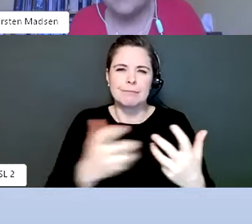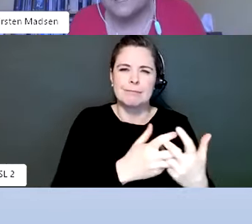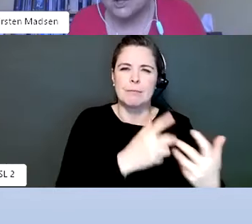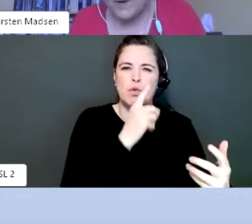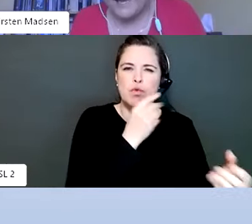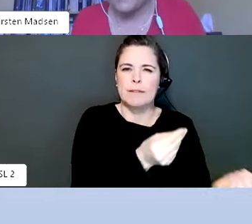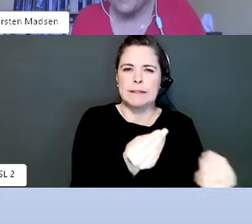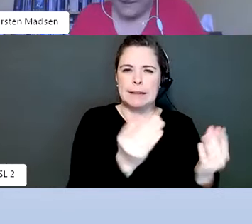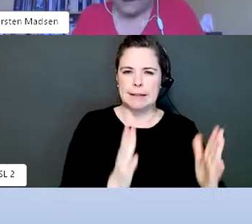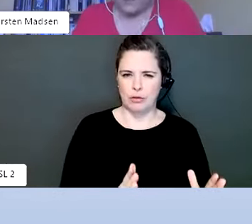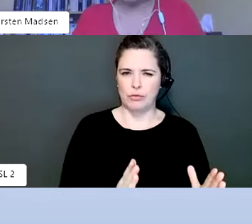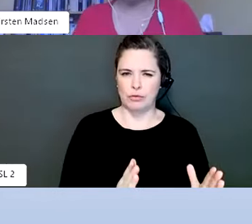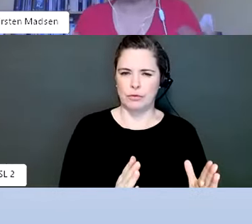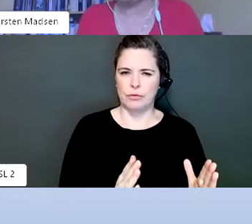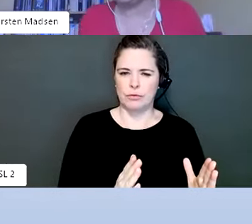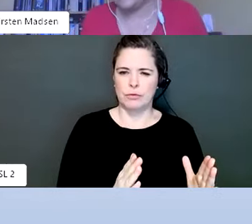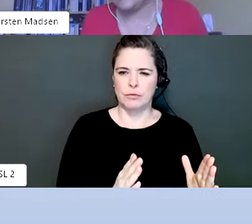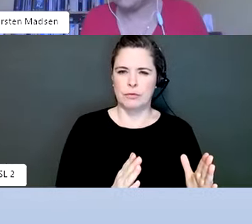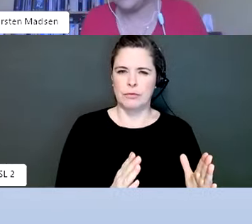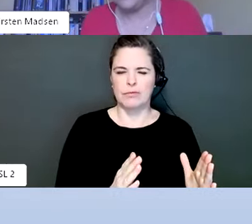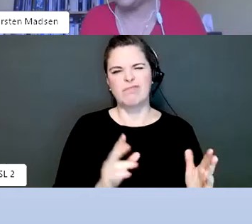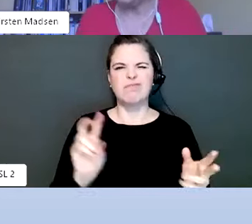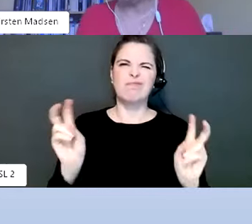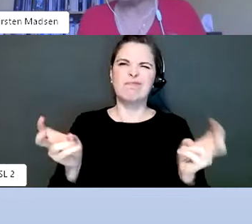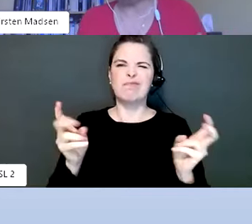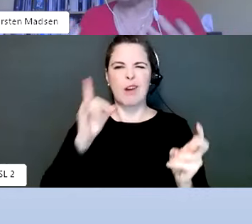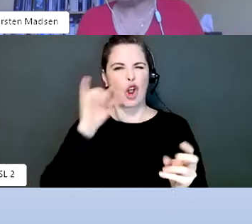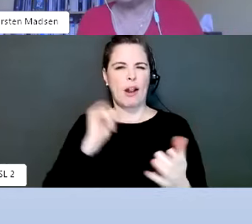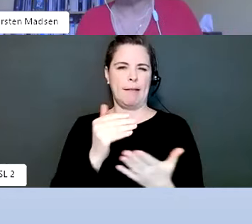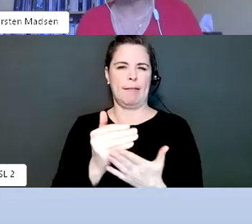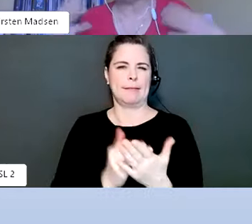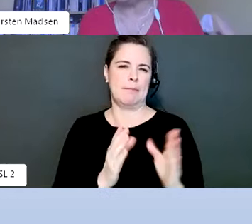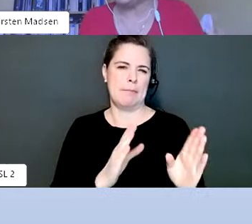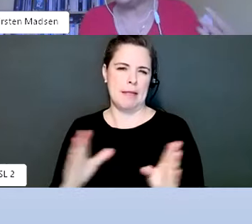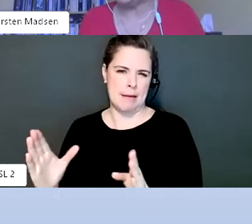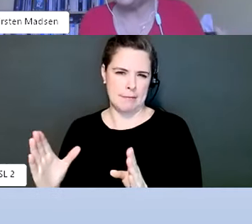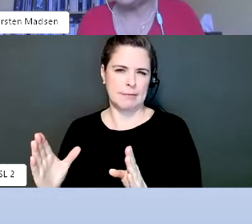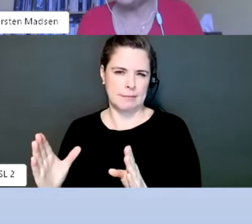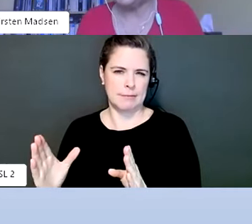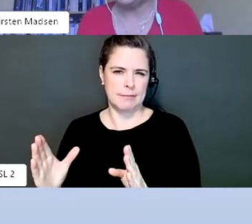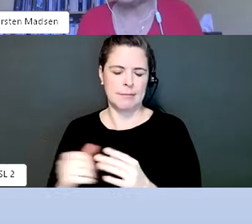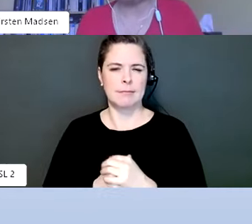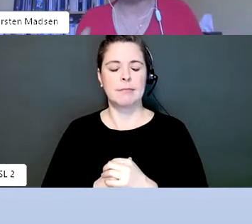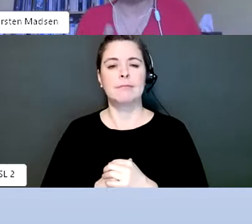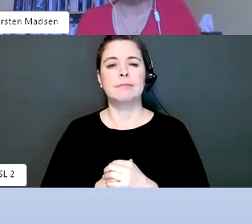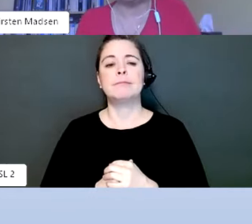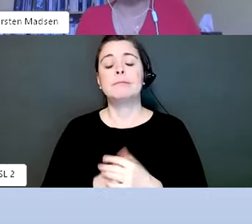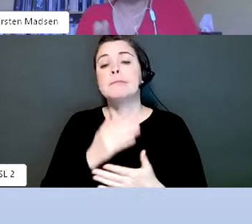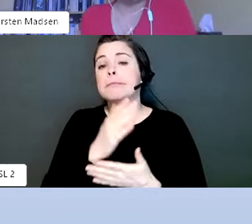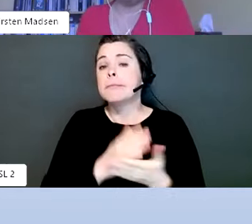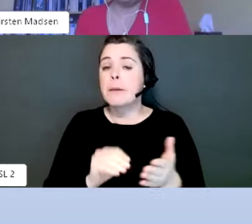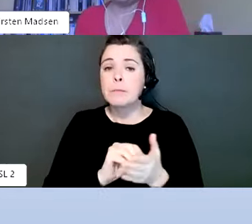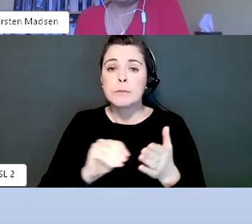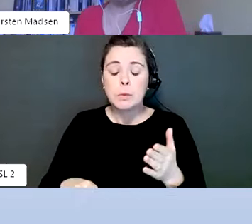up in such a way that they're created like a lesson plan. So we've had students who have been able to use the toolkit in order